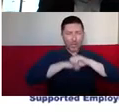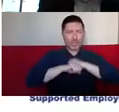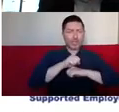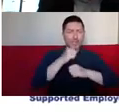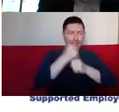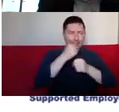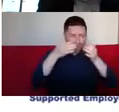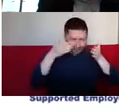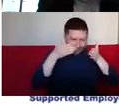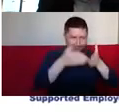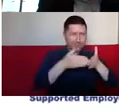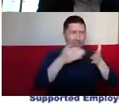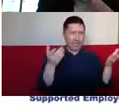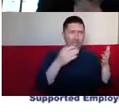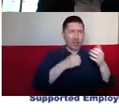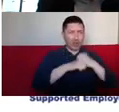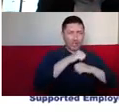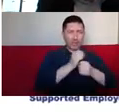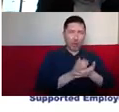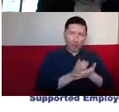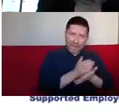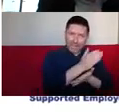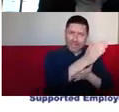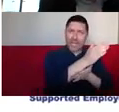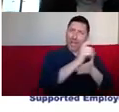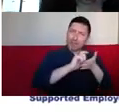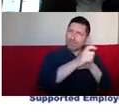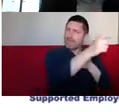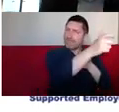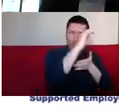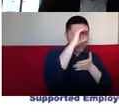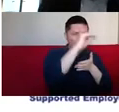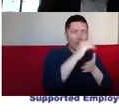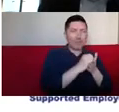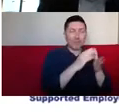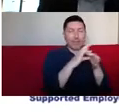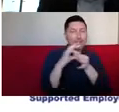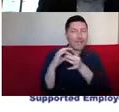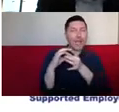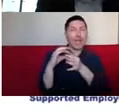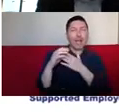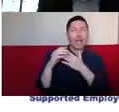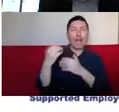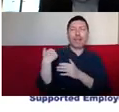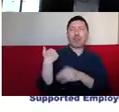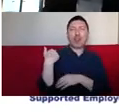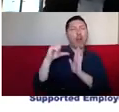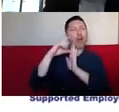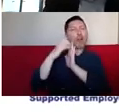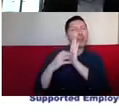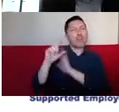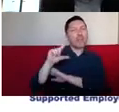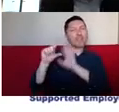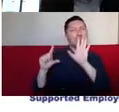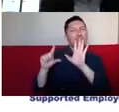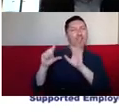the UN CRPD, which we heard about before already. Let us have a brief look on how this is being